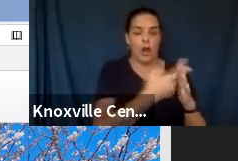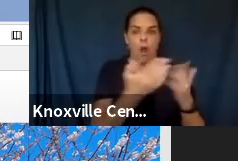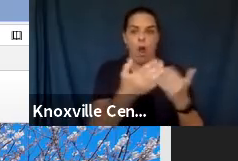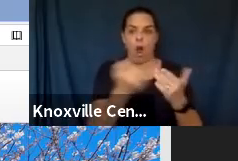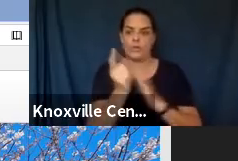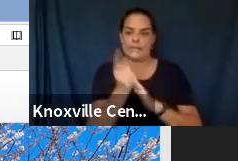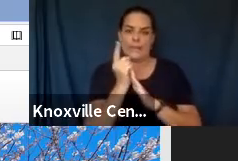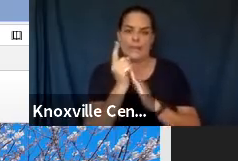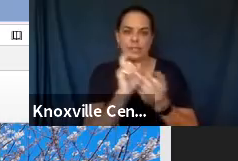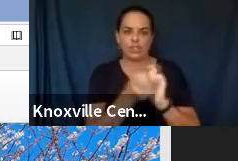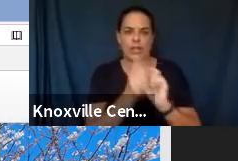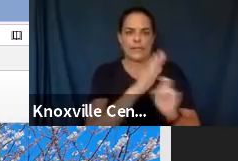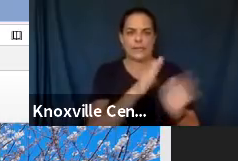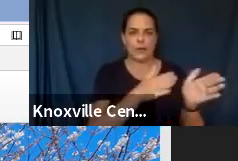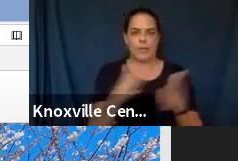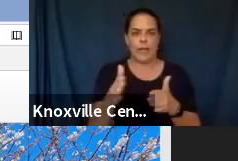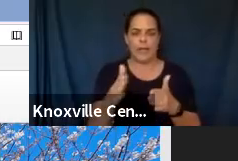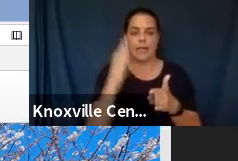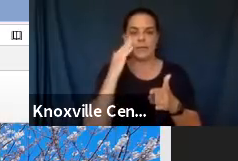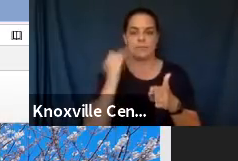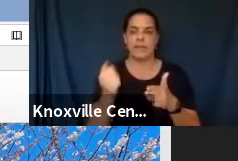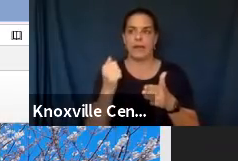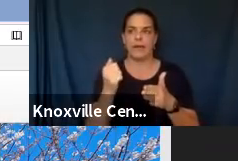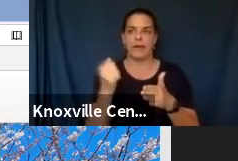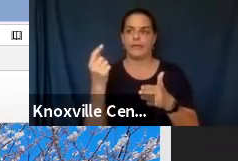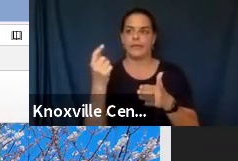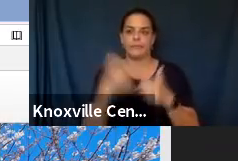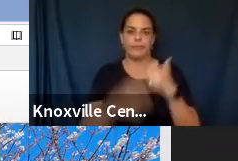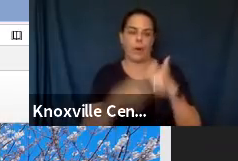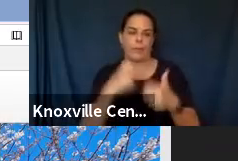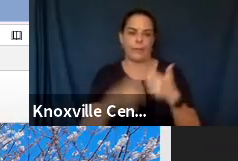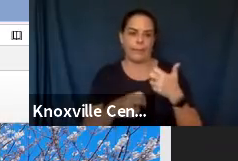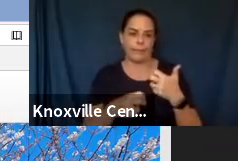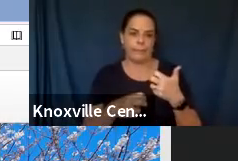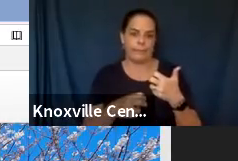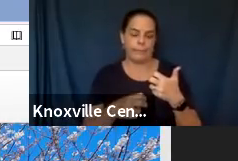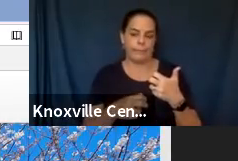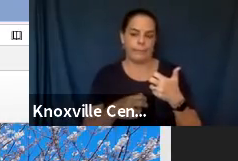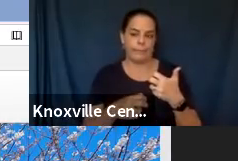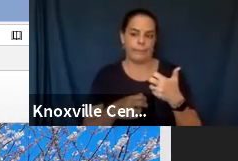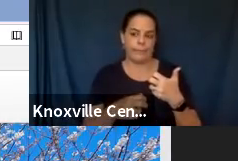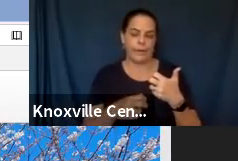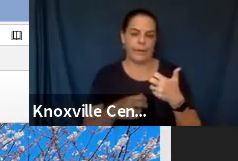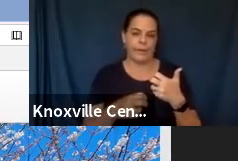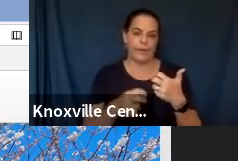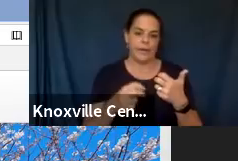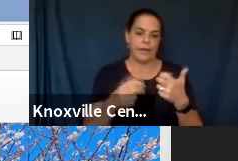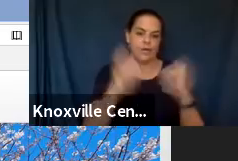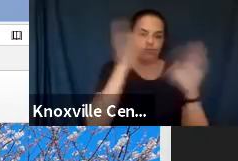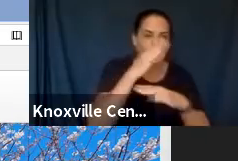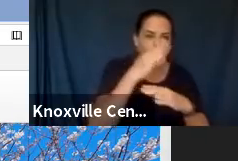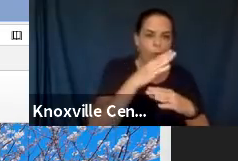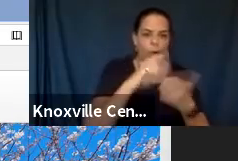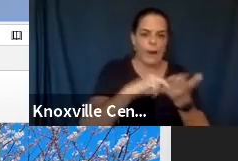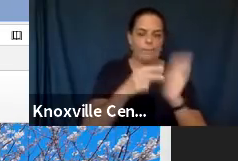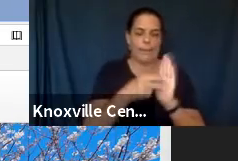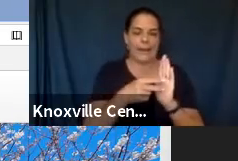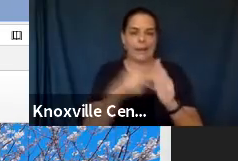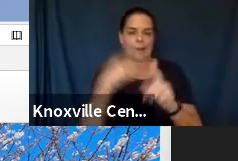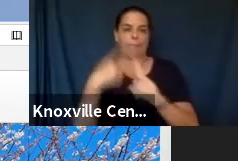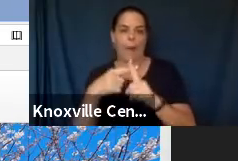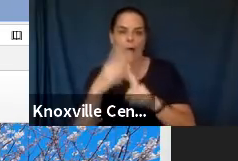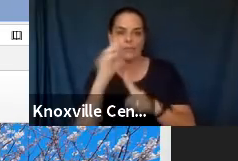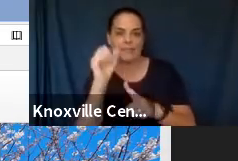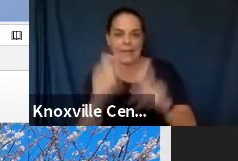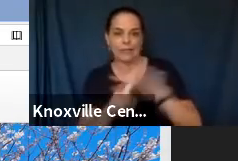immediately revised plans because of trouble meaning positive cases and having to quarantine. And so